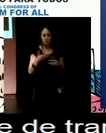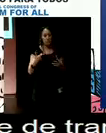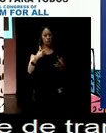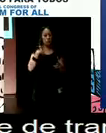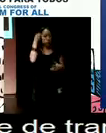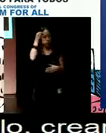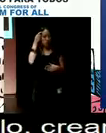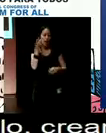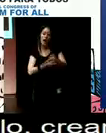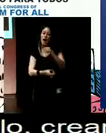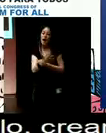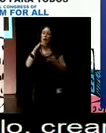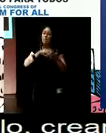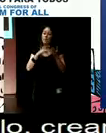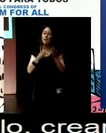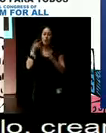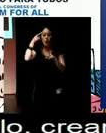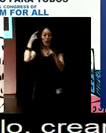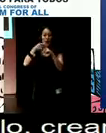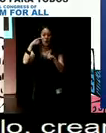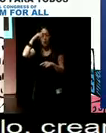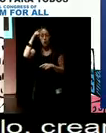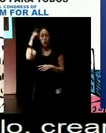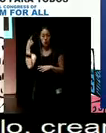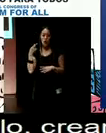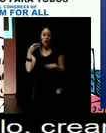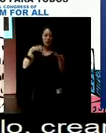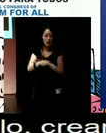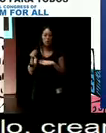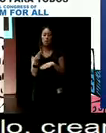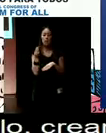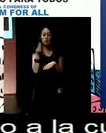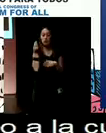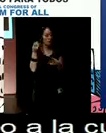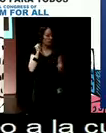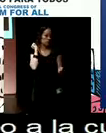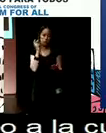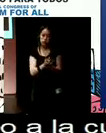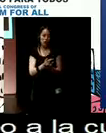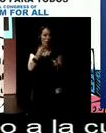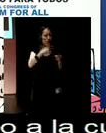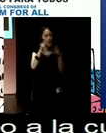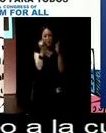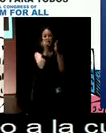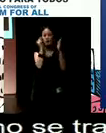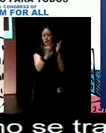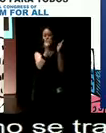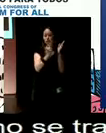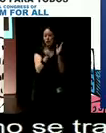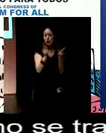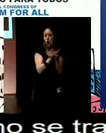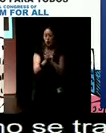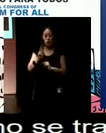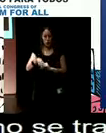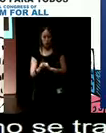Because of this, to create a method to access culture is a real challenge. It's not only about